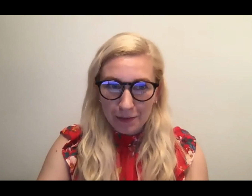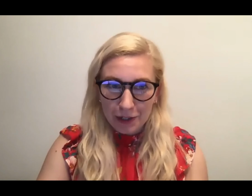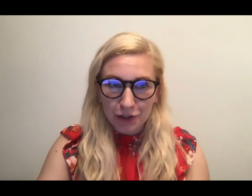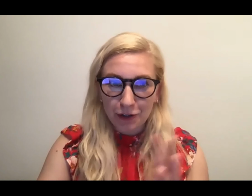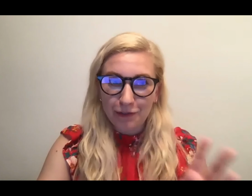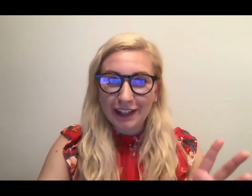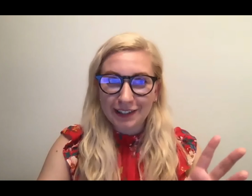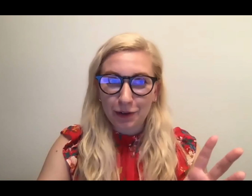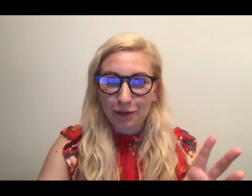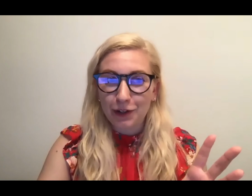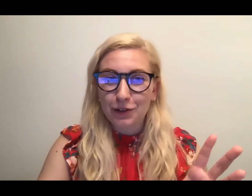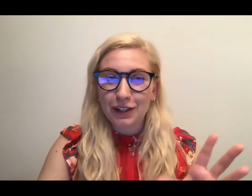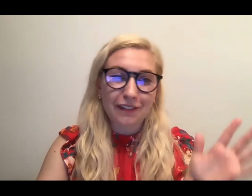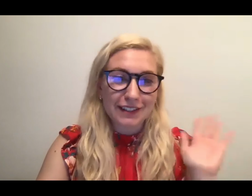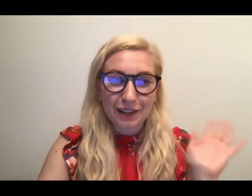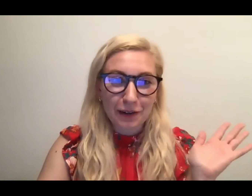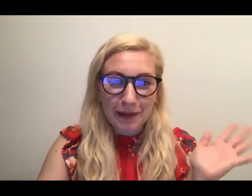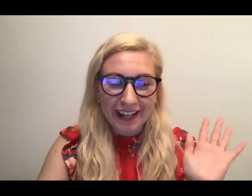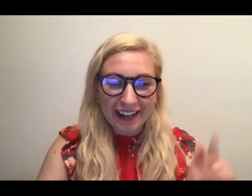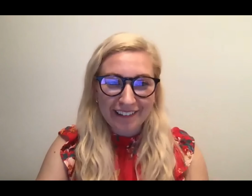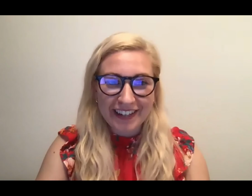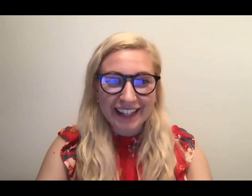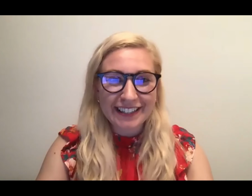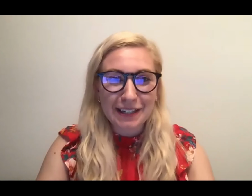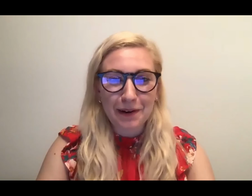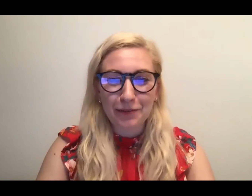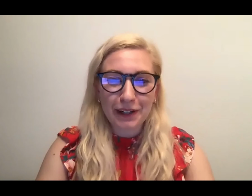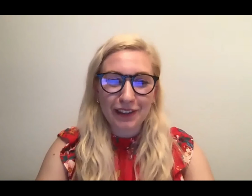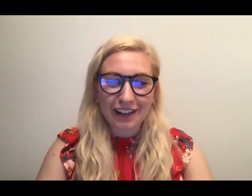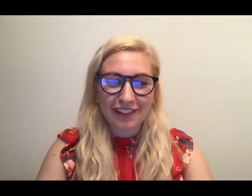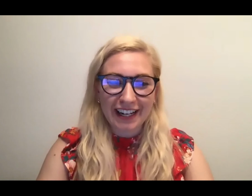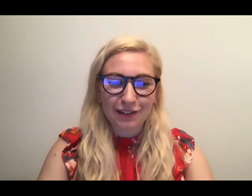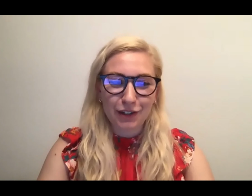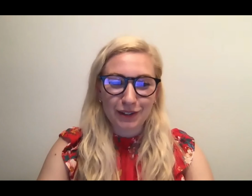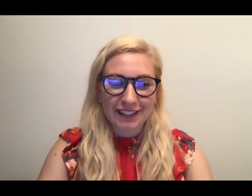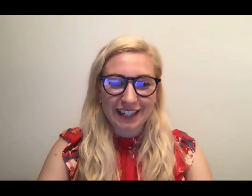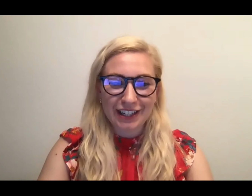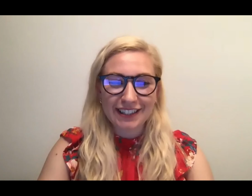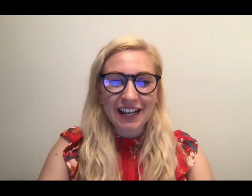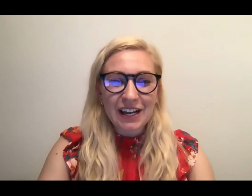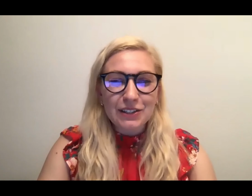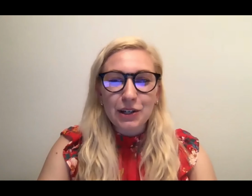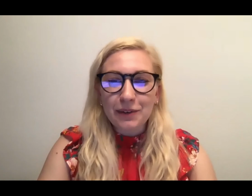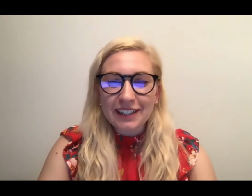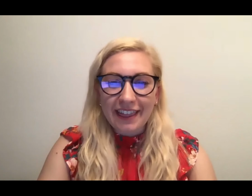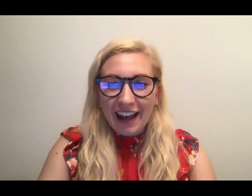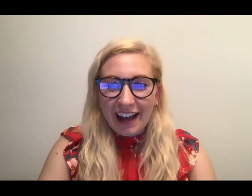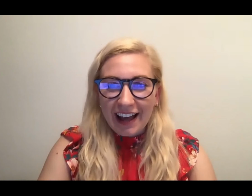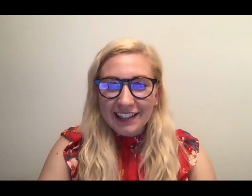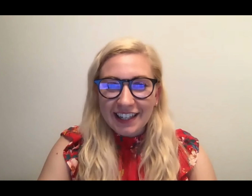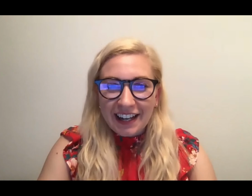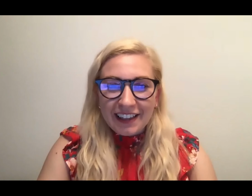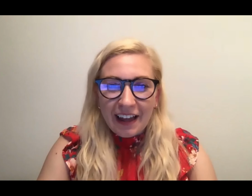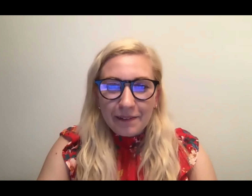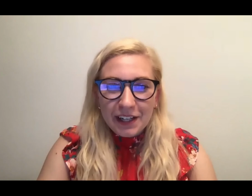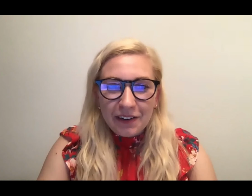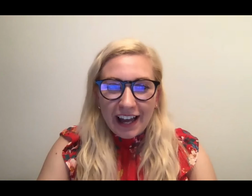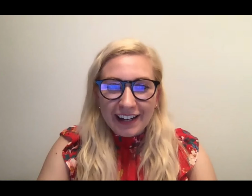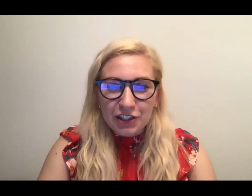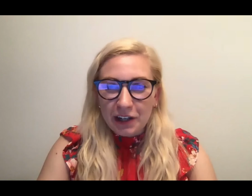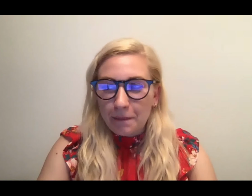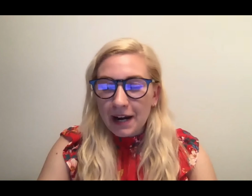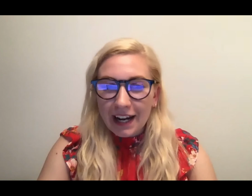on camera to show your face in order for you to give us a little bit of a snippet of what you think of the next visualization. So with that, let